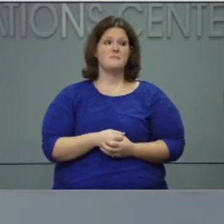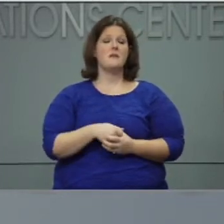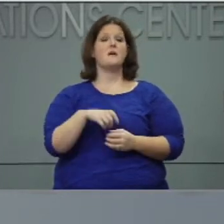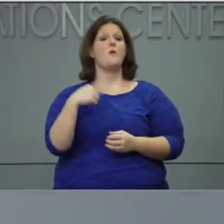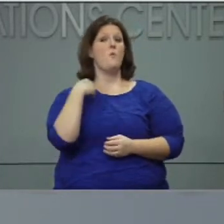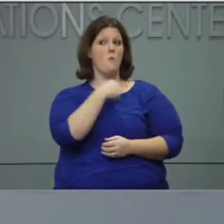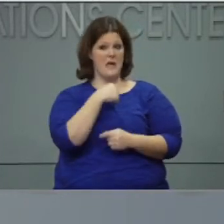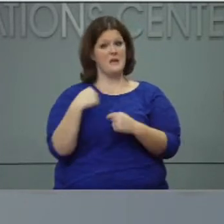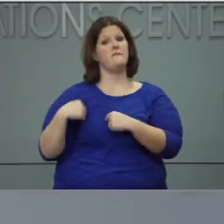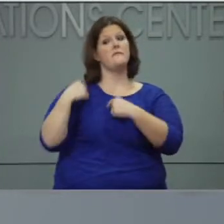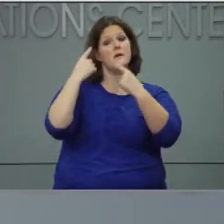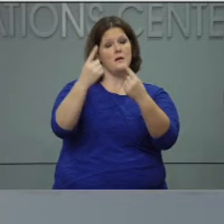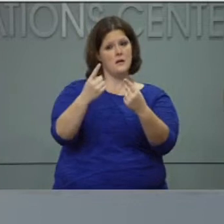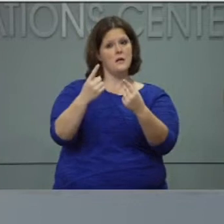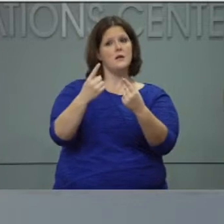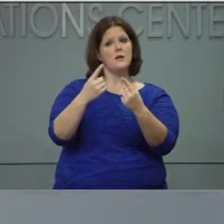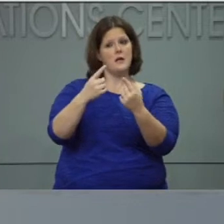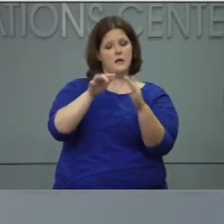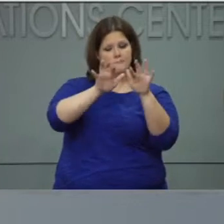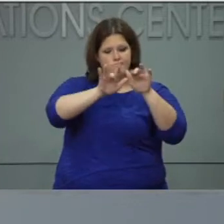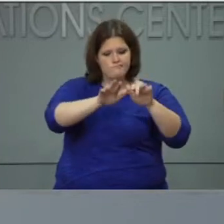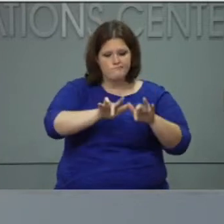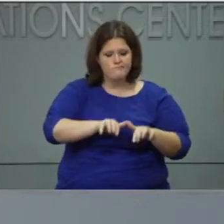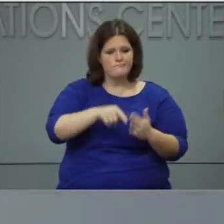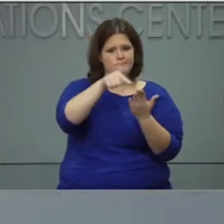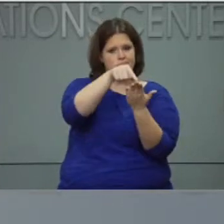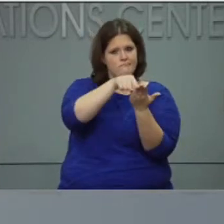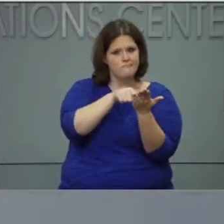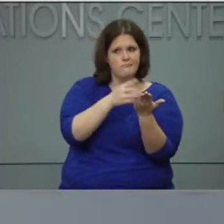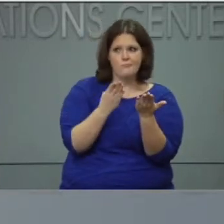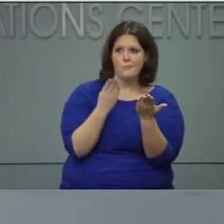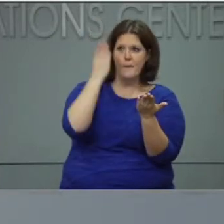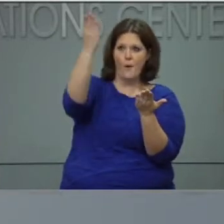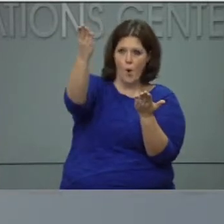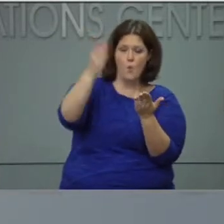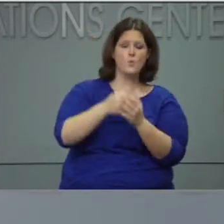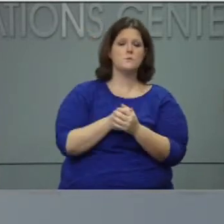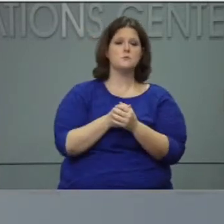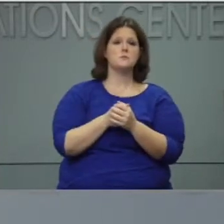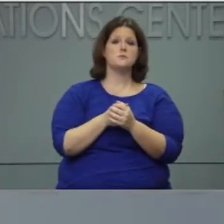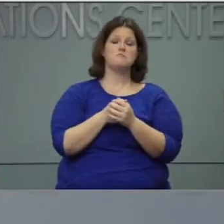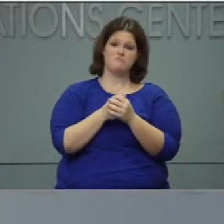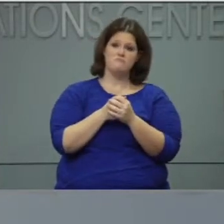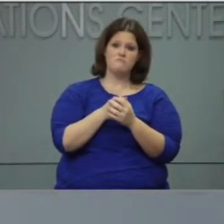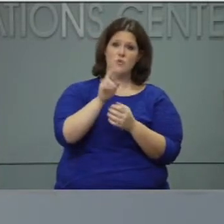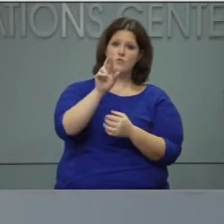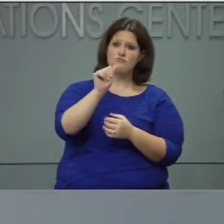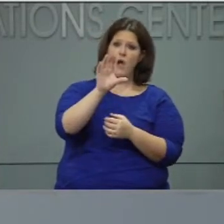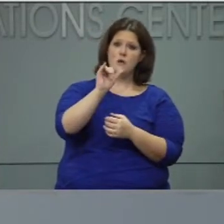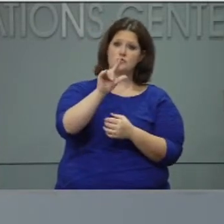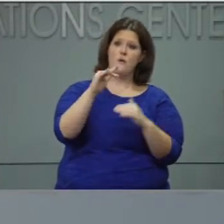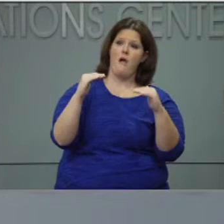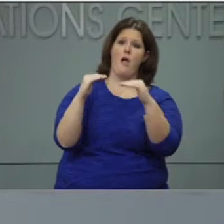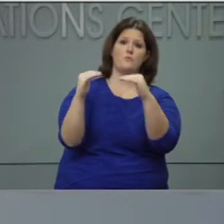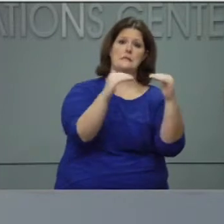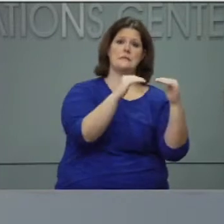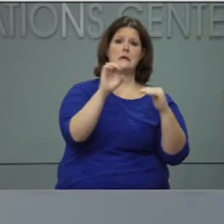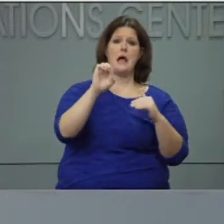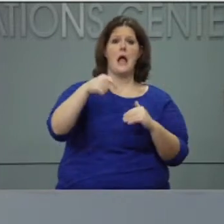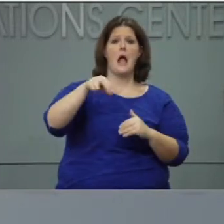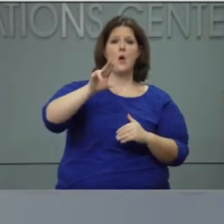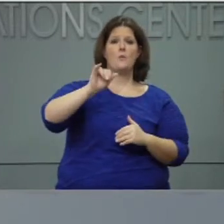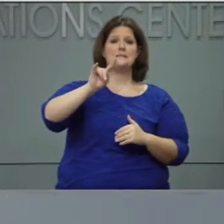significant proposals about racial equity in the criminal justice system and